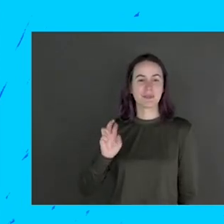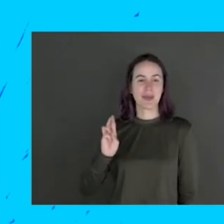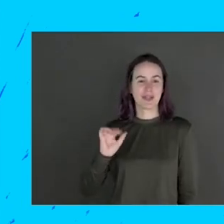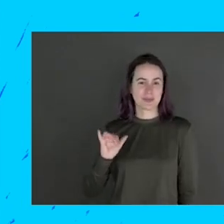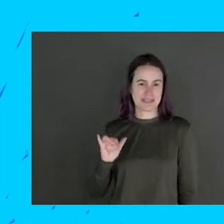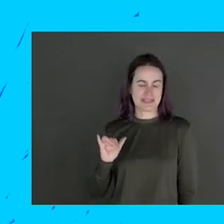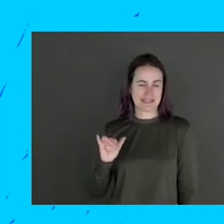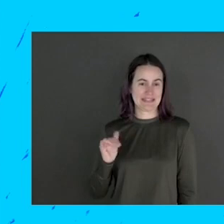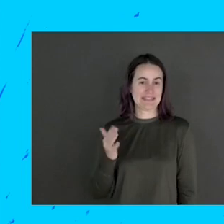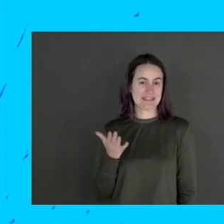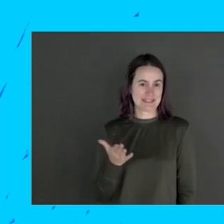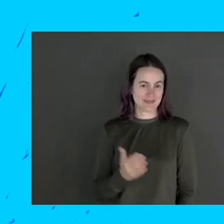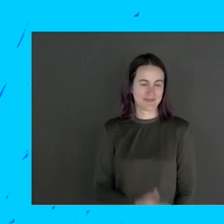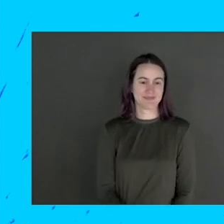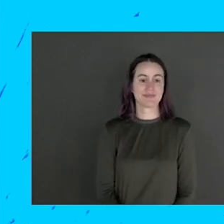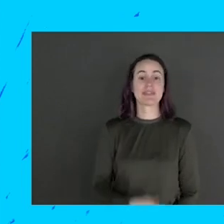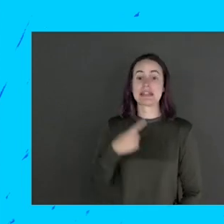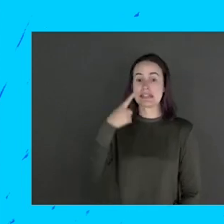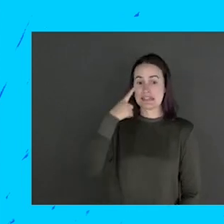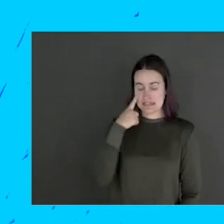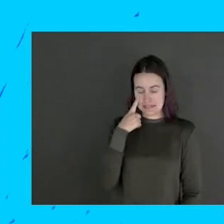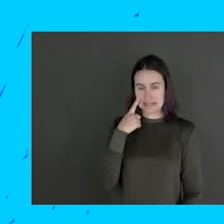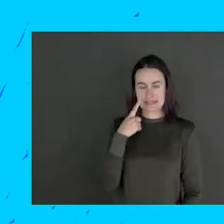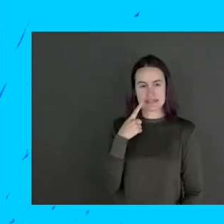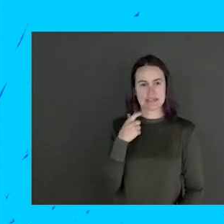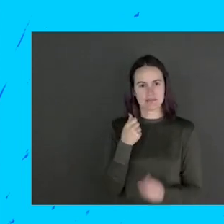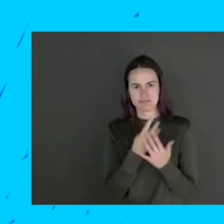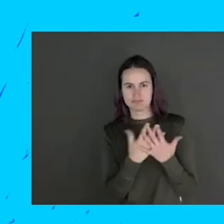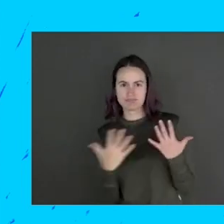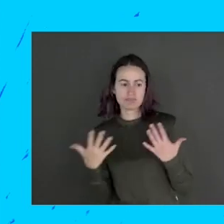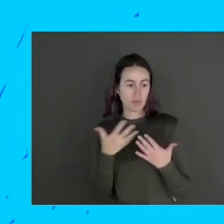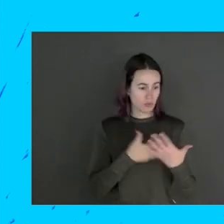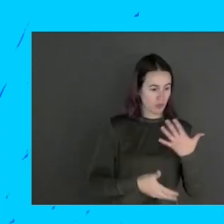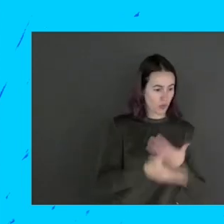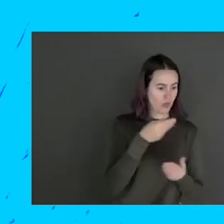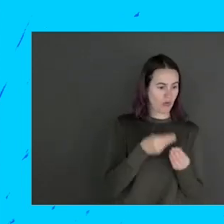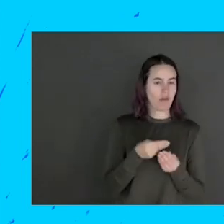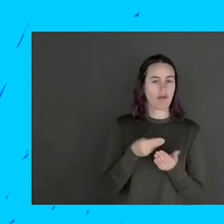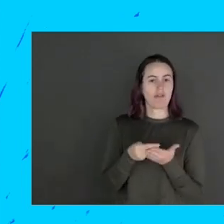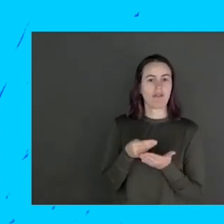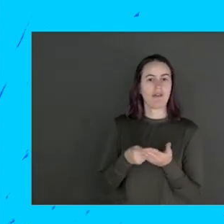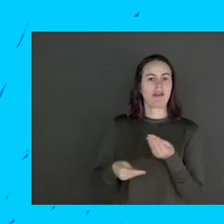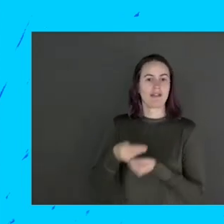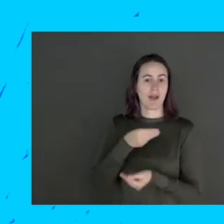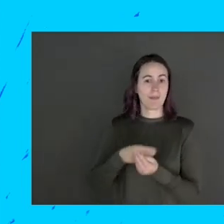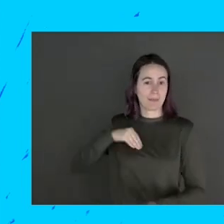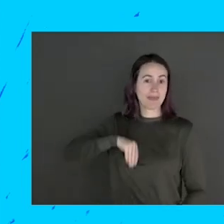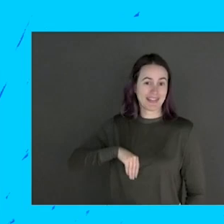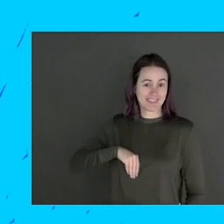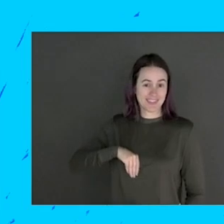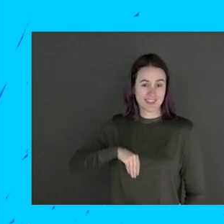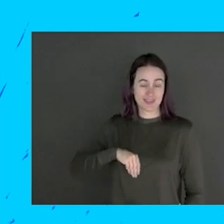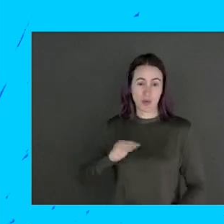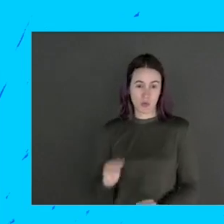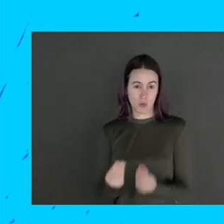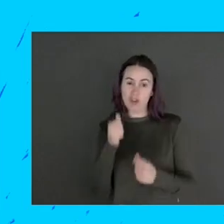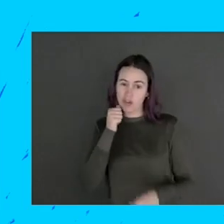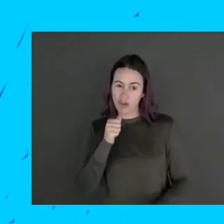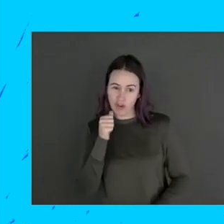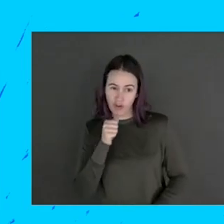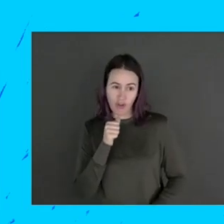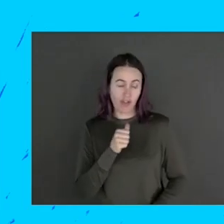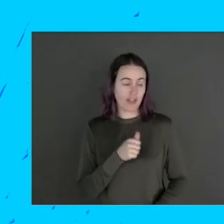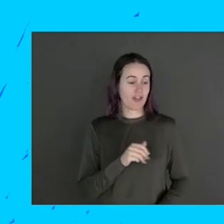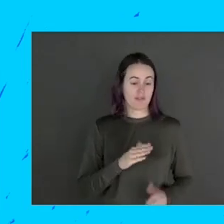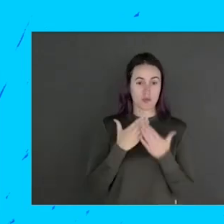evidence shows that there are multiple social and economic benefits to young people, especially girls, when they complete secondary school.